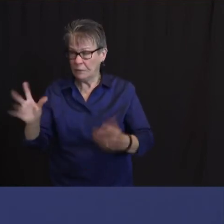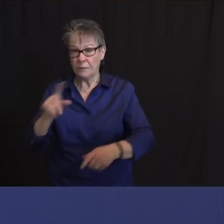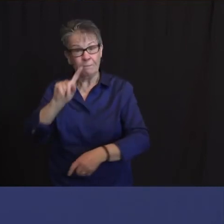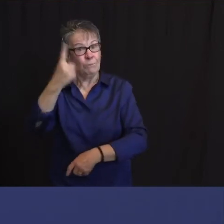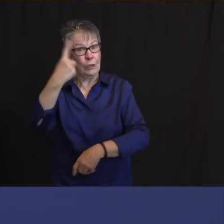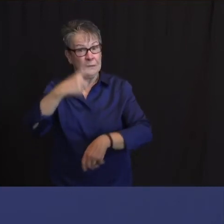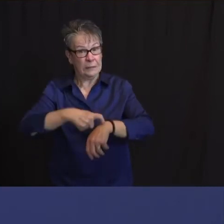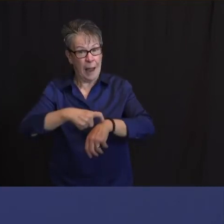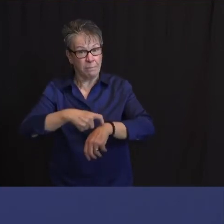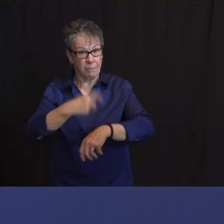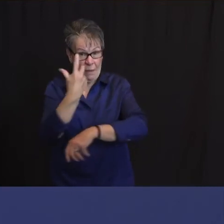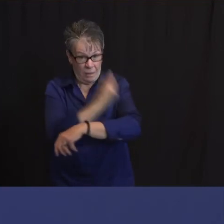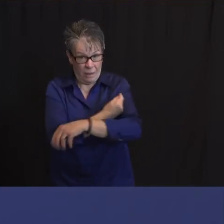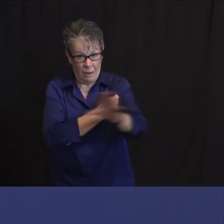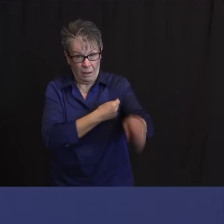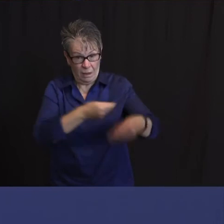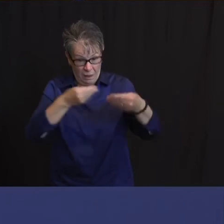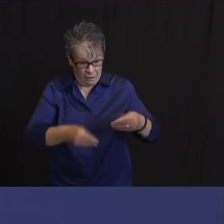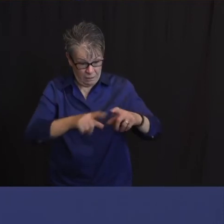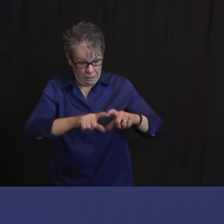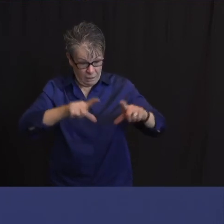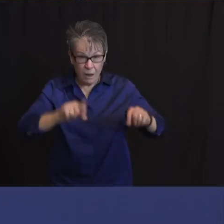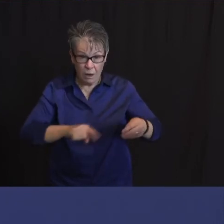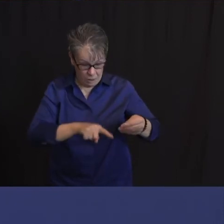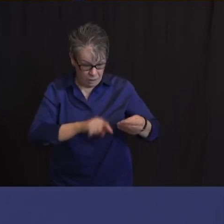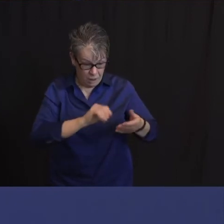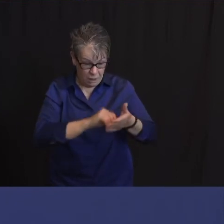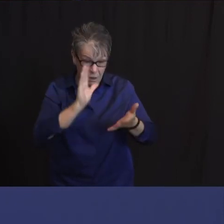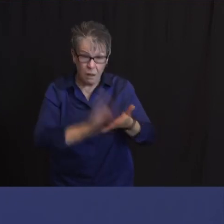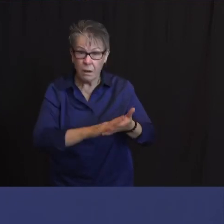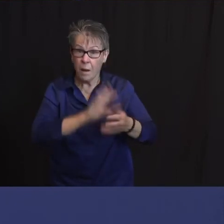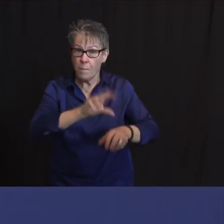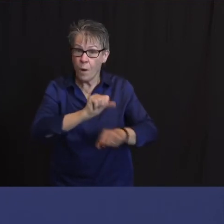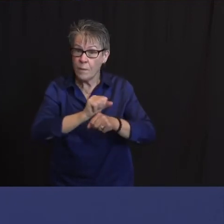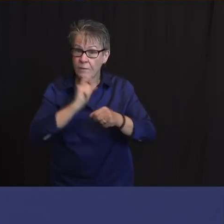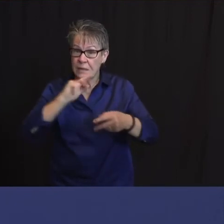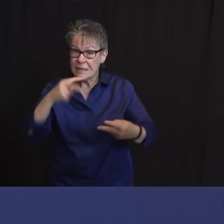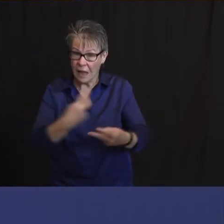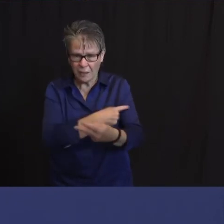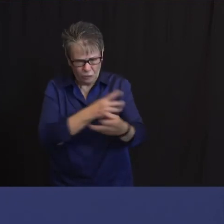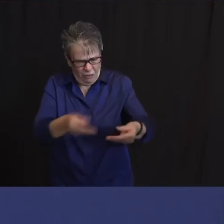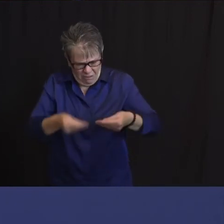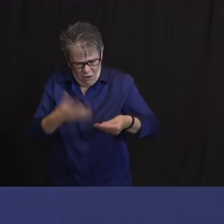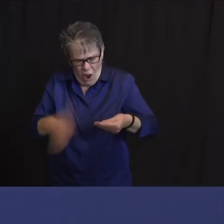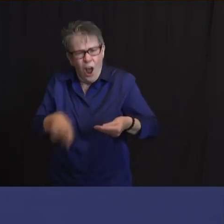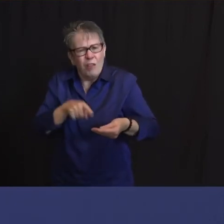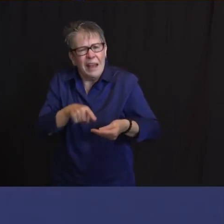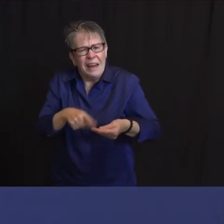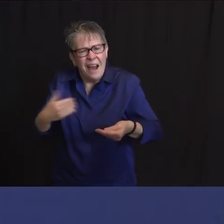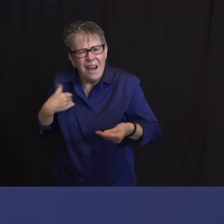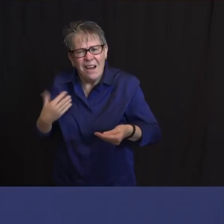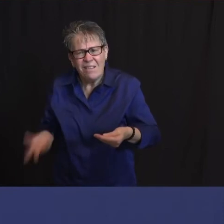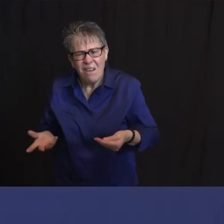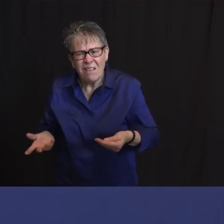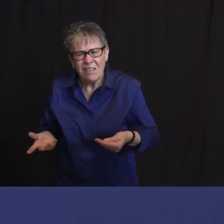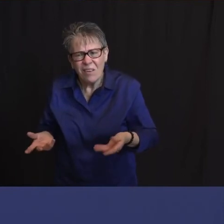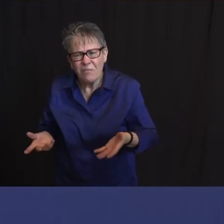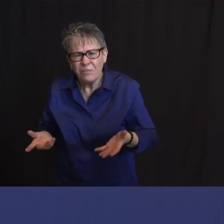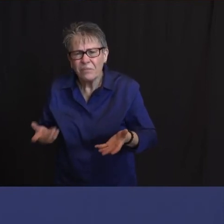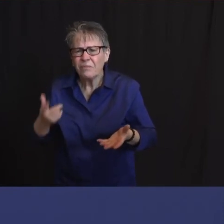one. Point of clarification with regard to the Walmart giving shots, I believe you said to group home